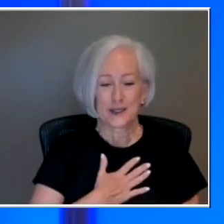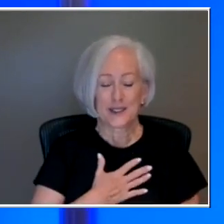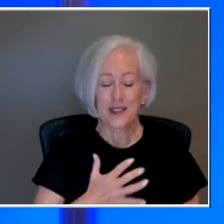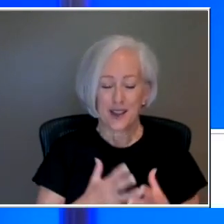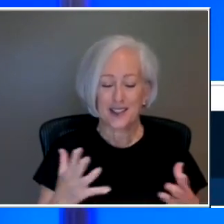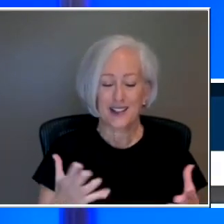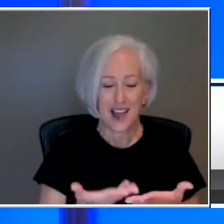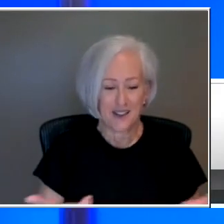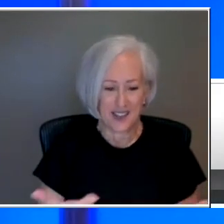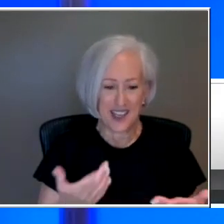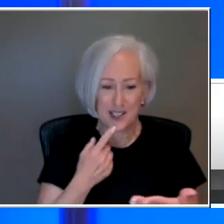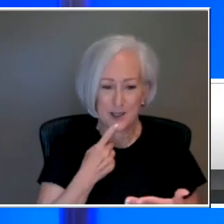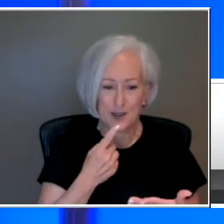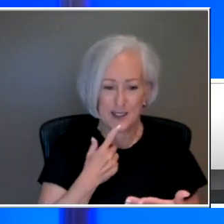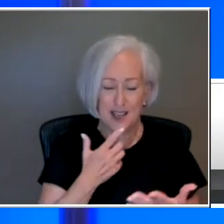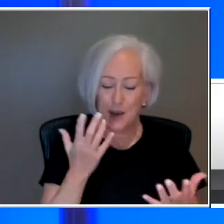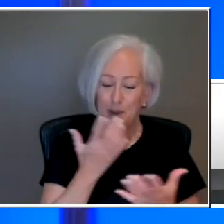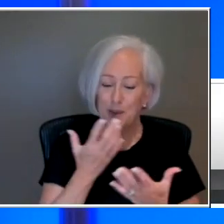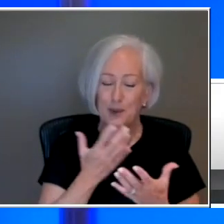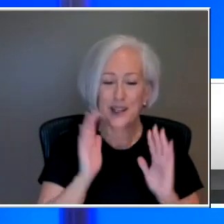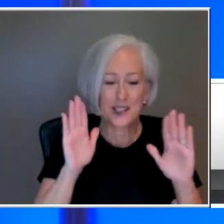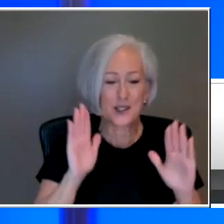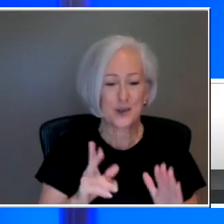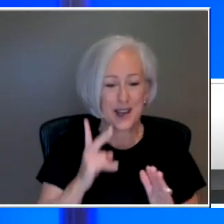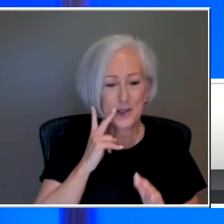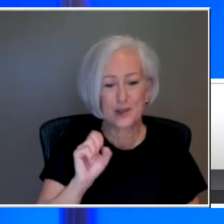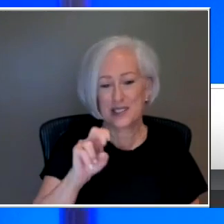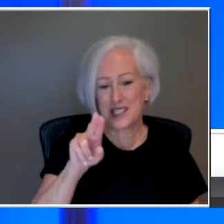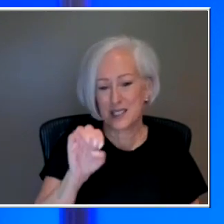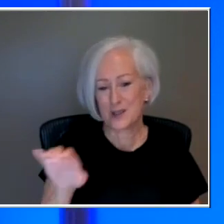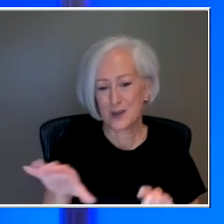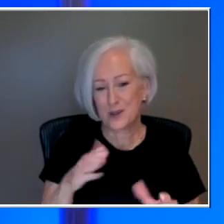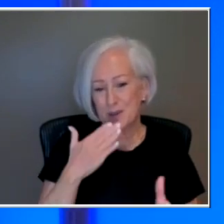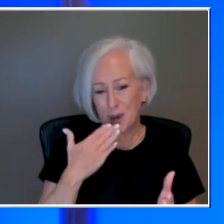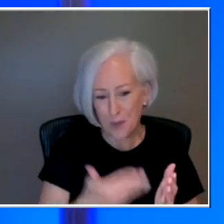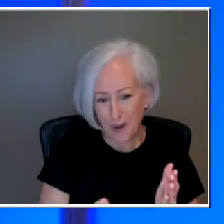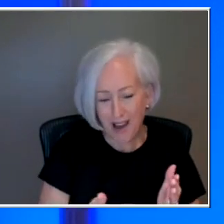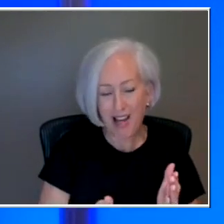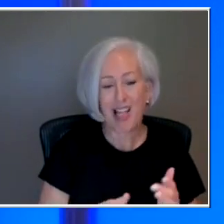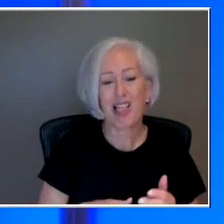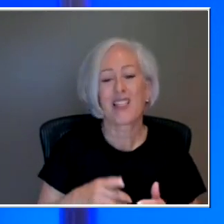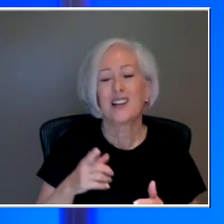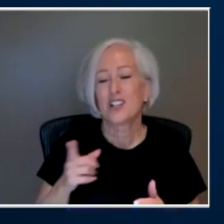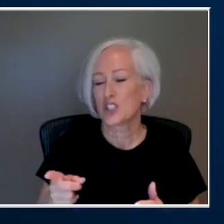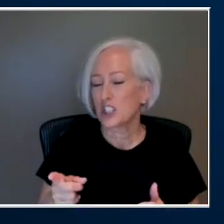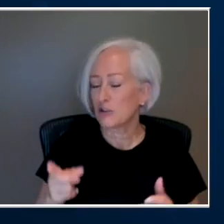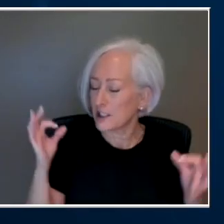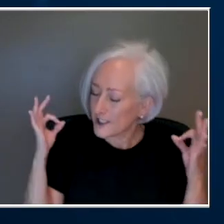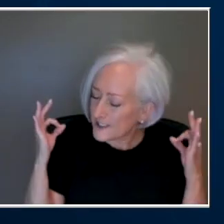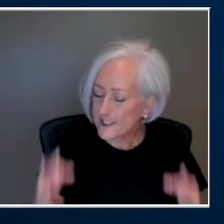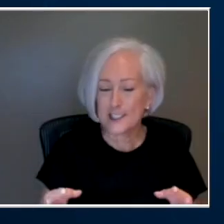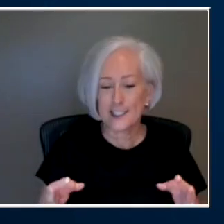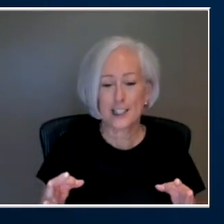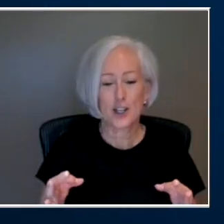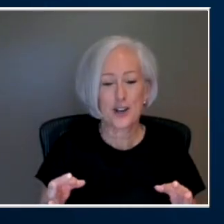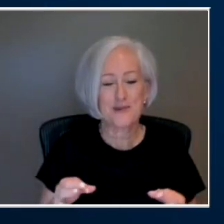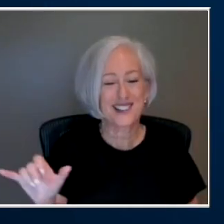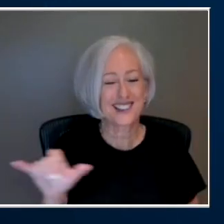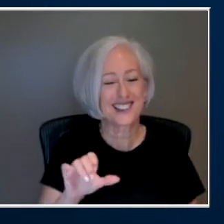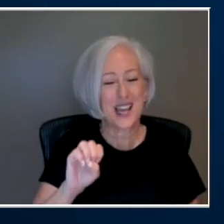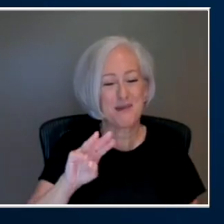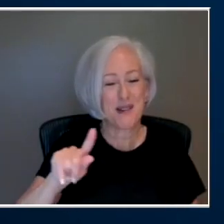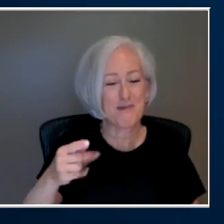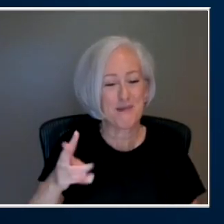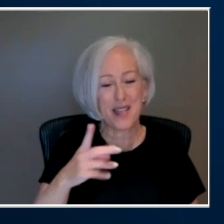It is so great to see Sue doing so well, and she was determined. Like Matthew said, that yes,